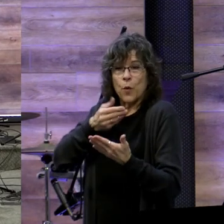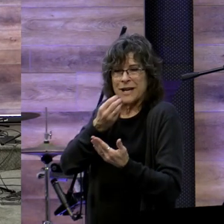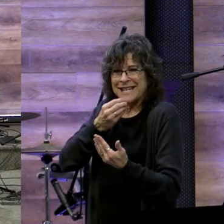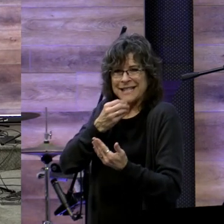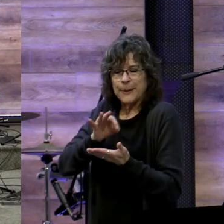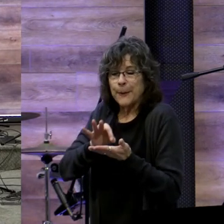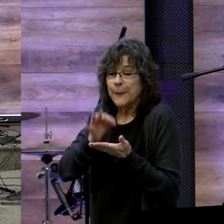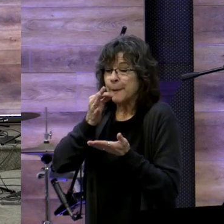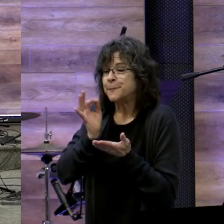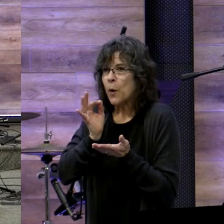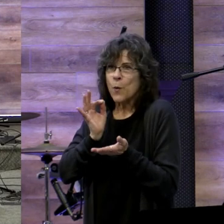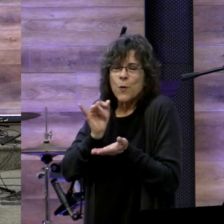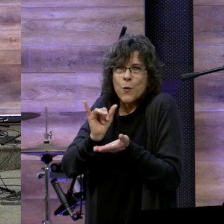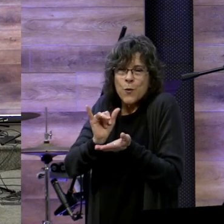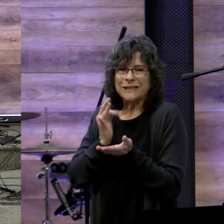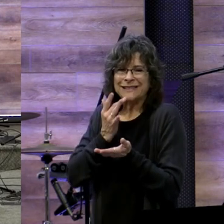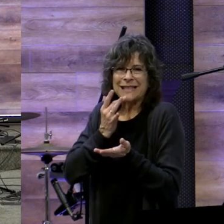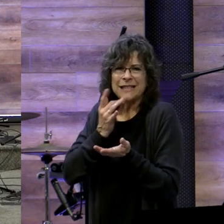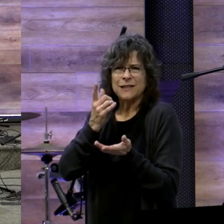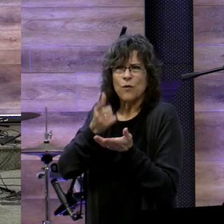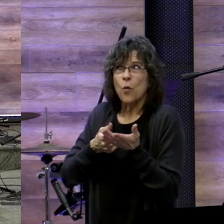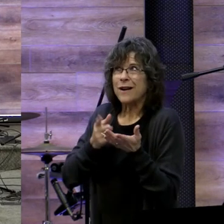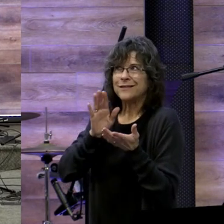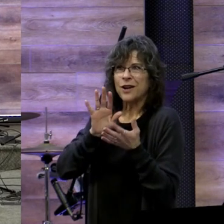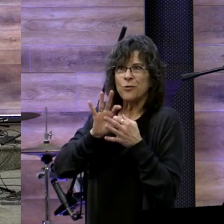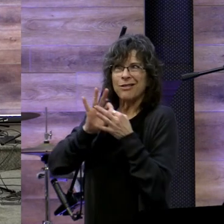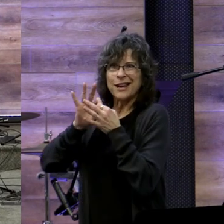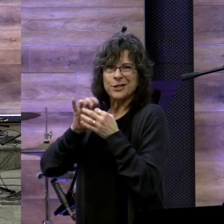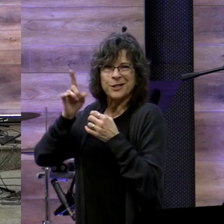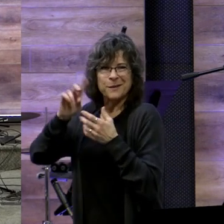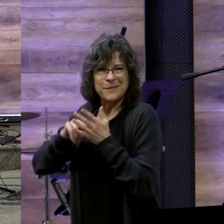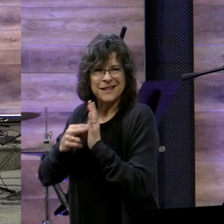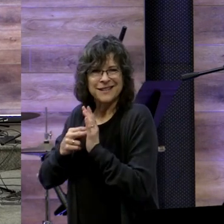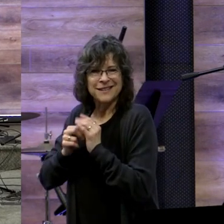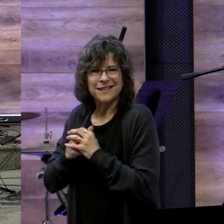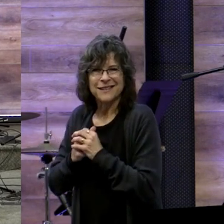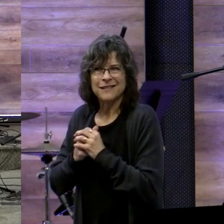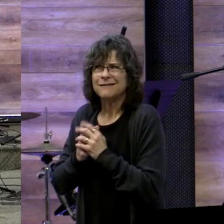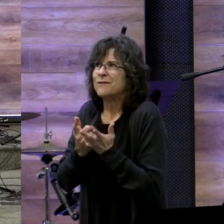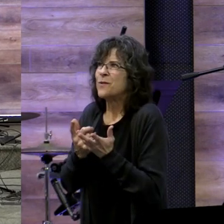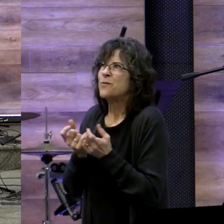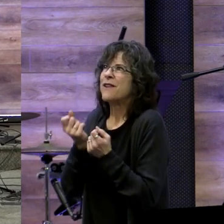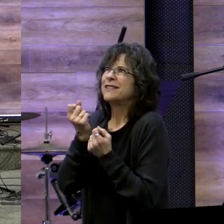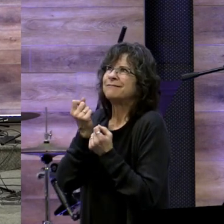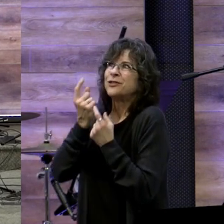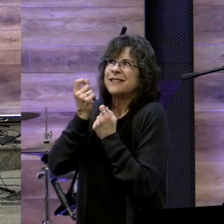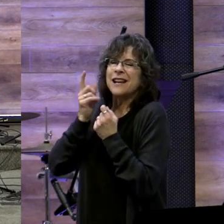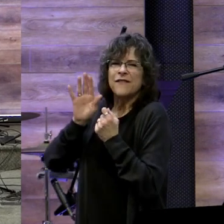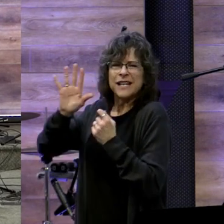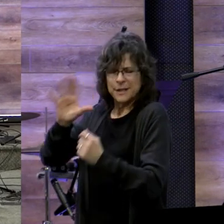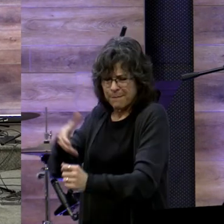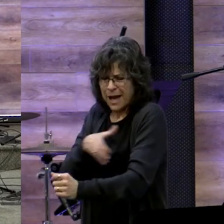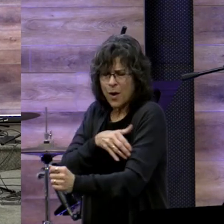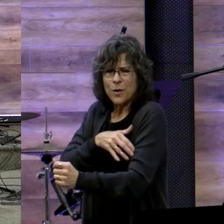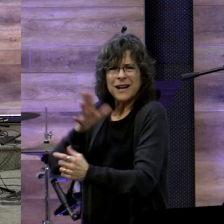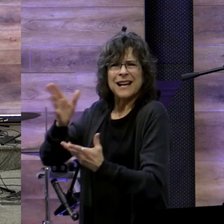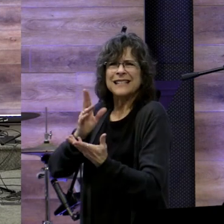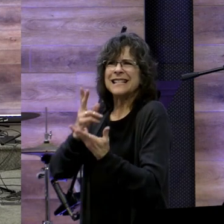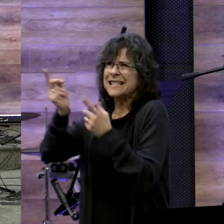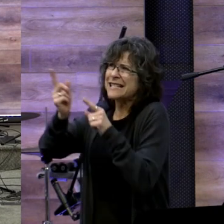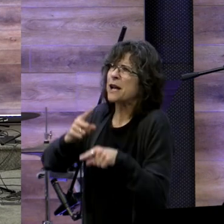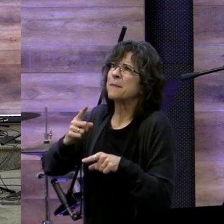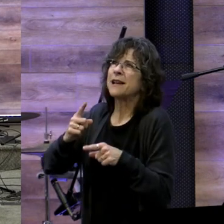of what it means to be in relationship with God. We get a taste of his coming power and presence through the Holy Spirit. We get a